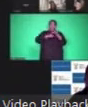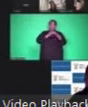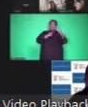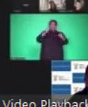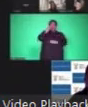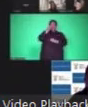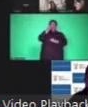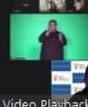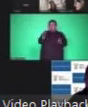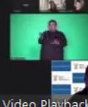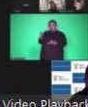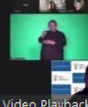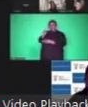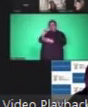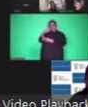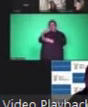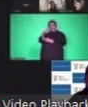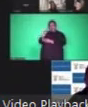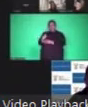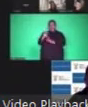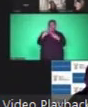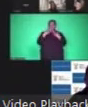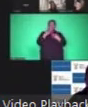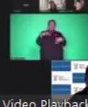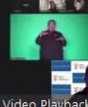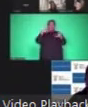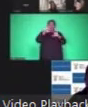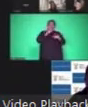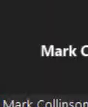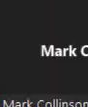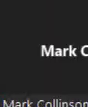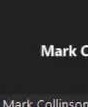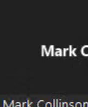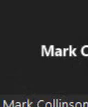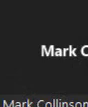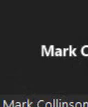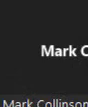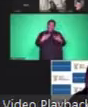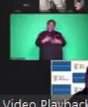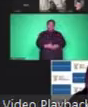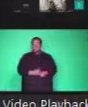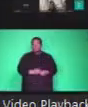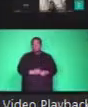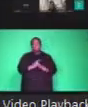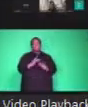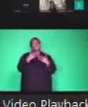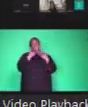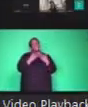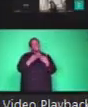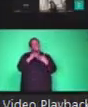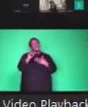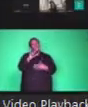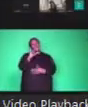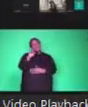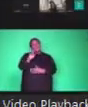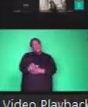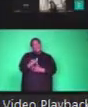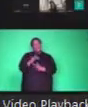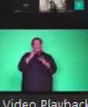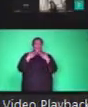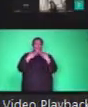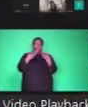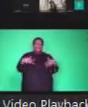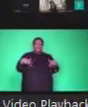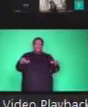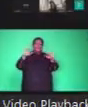thank everybody and the organizers very much. Thank you very much, Karen. Thank you to everyone in this session. I found this to